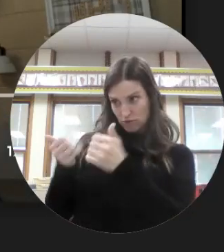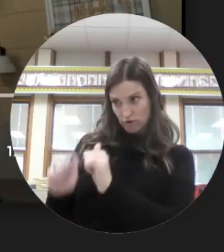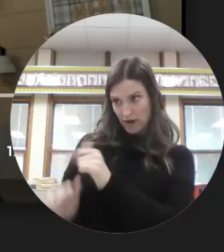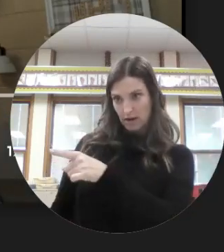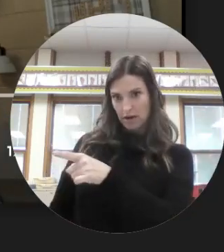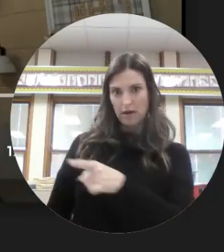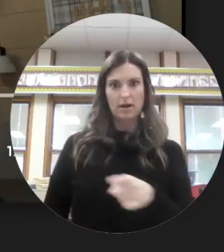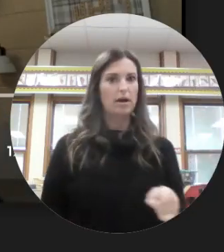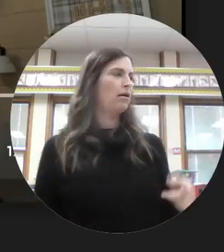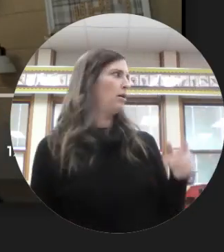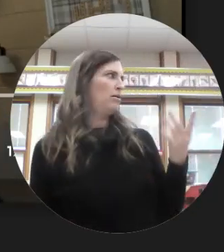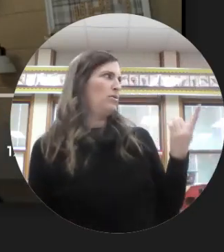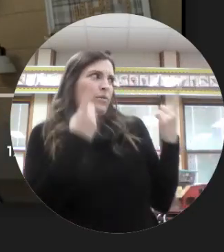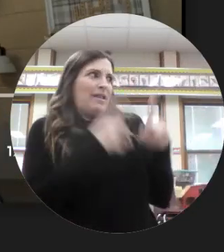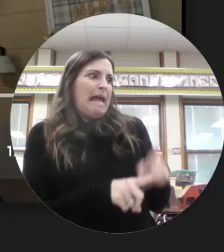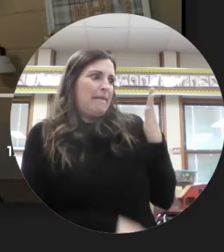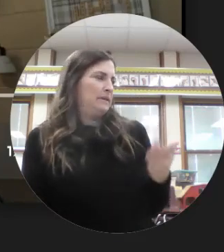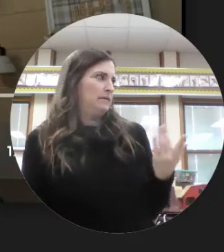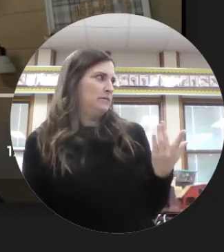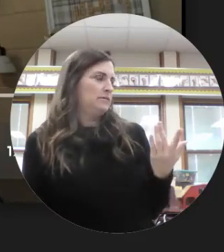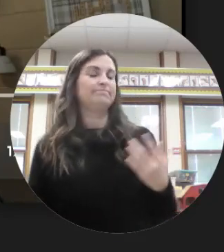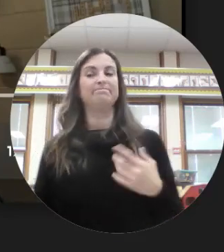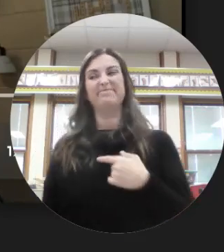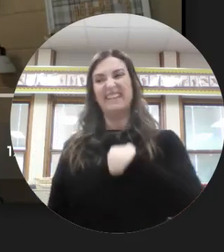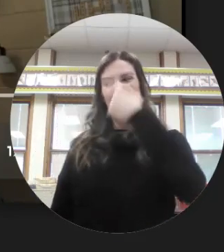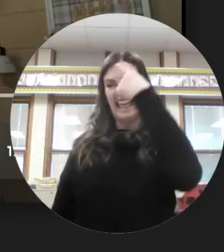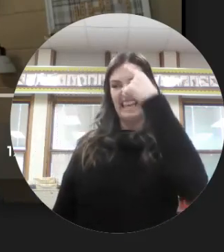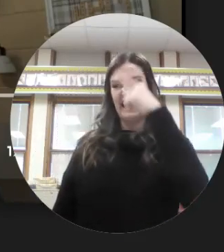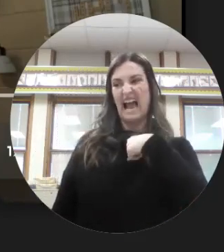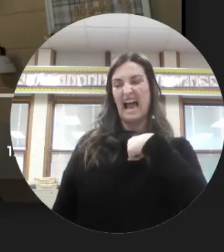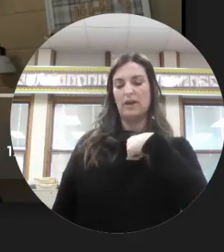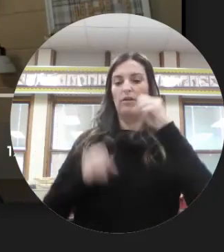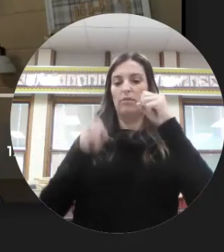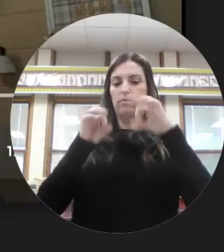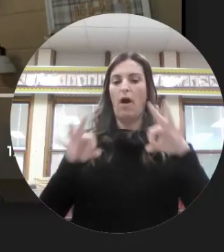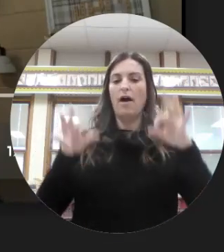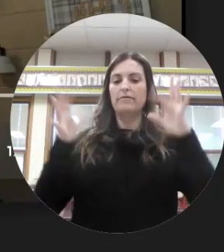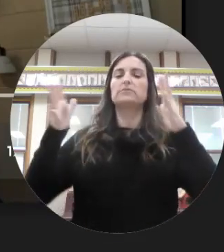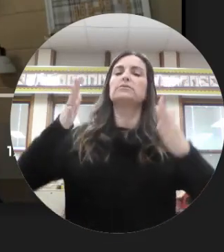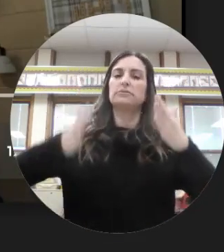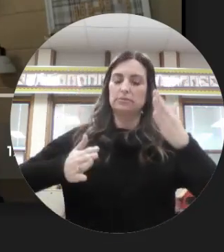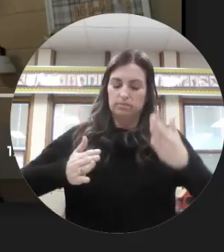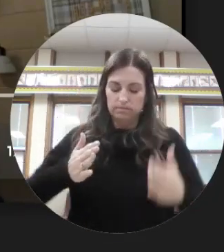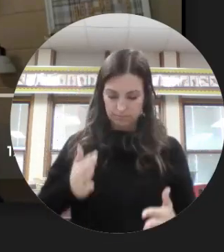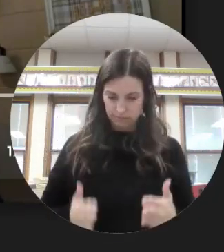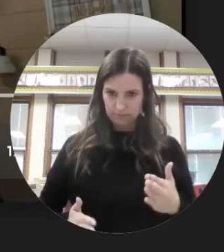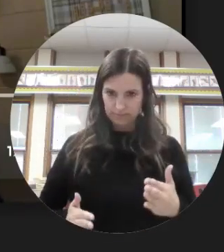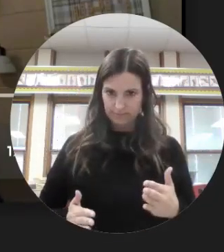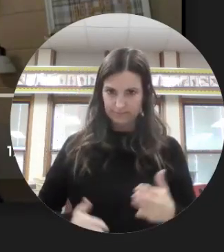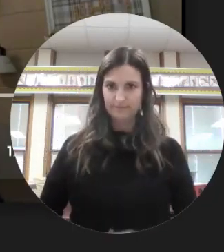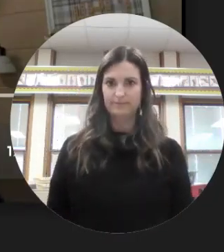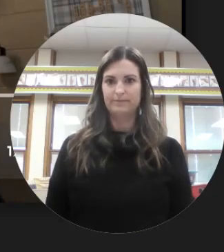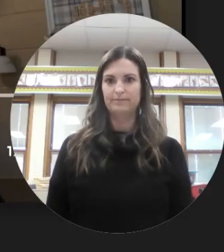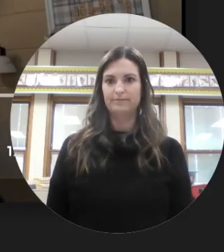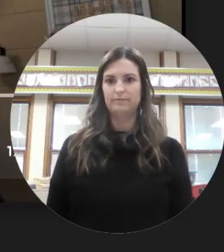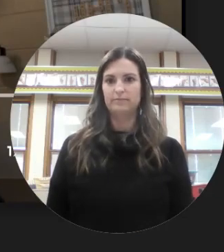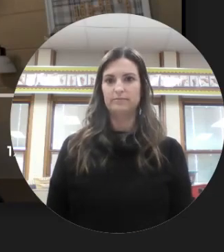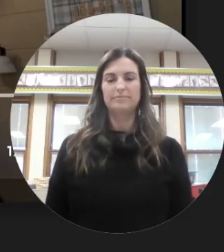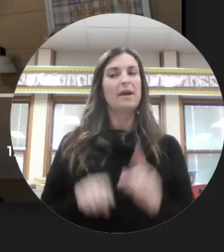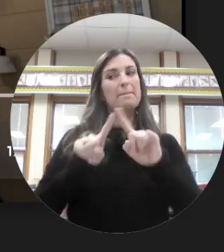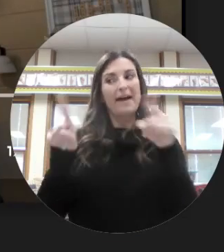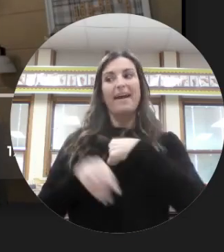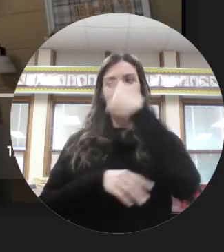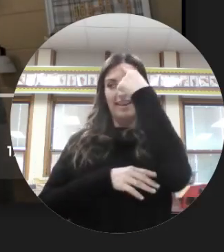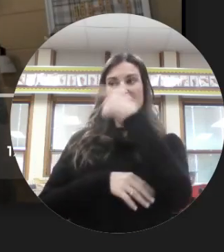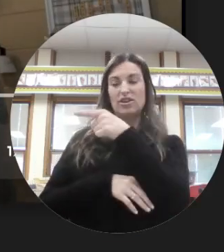"What will happen?" "I think that I will shut down." Oh, there's a picture. "But I